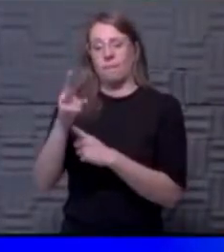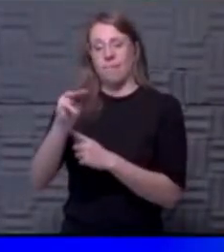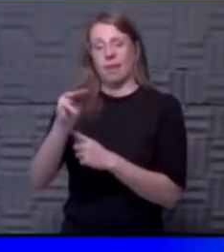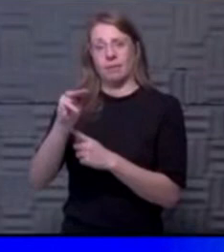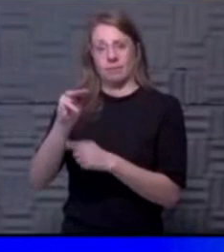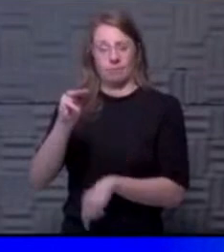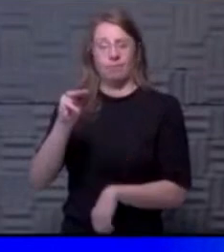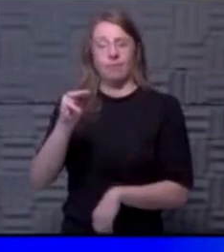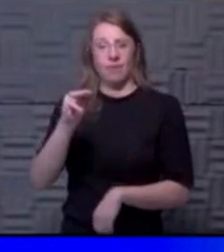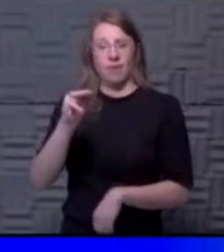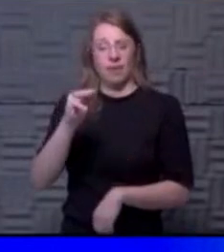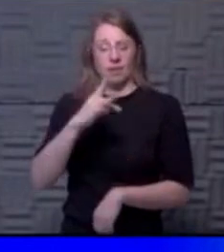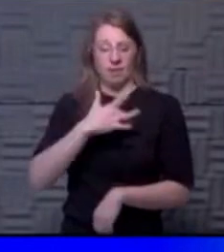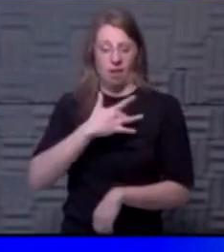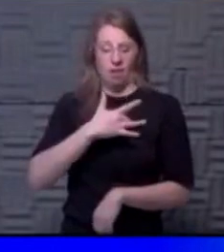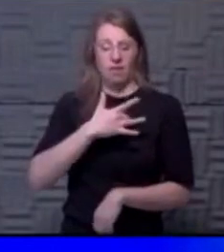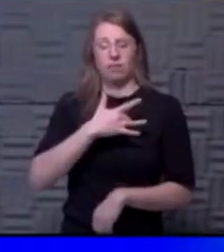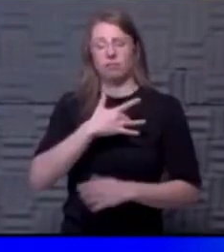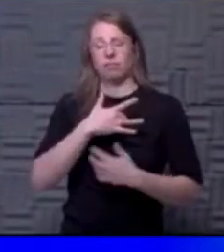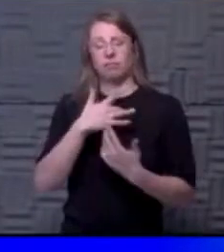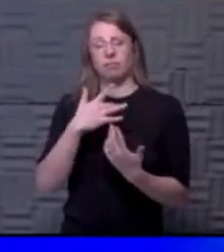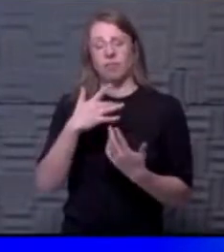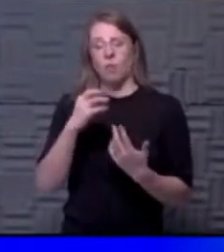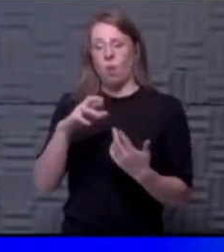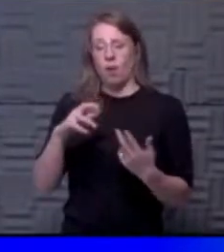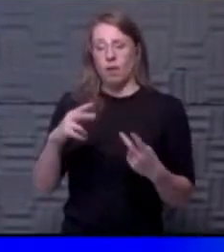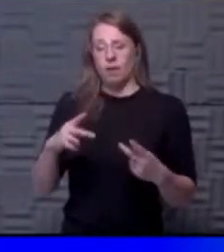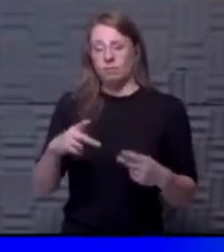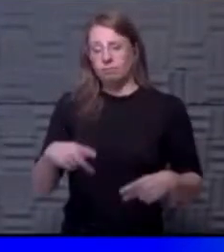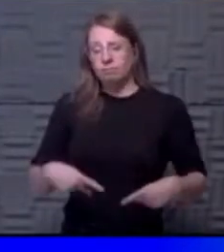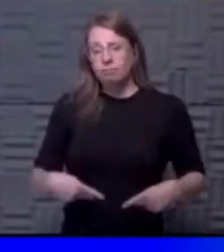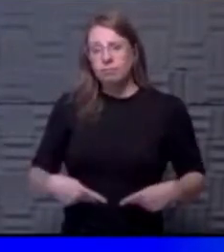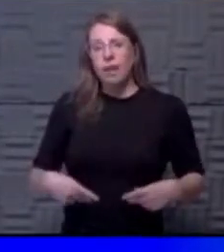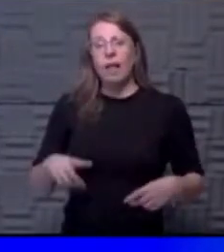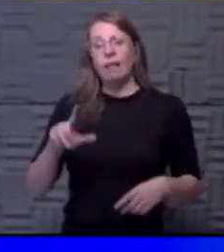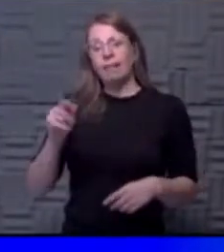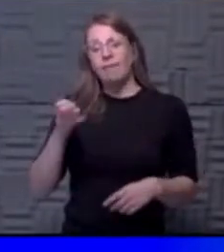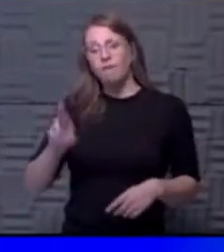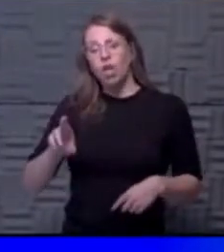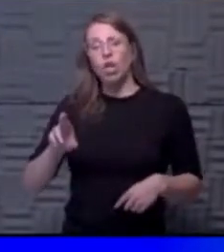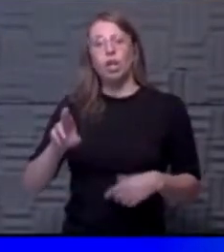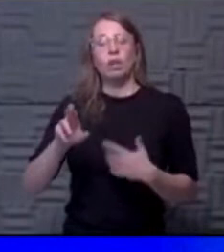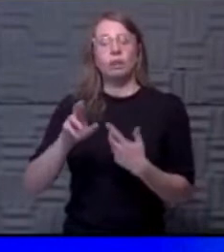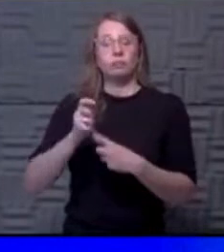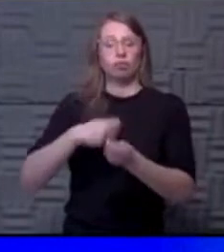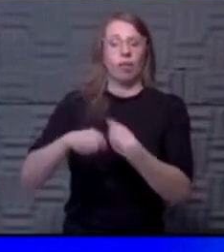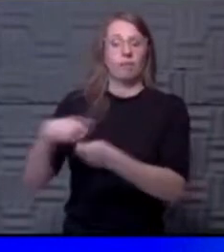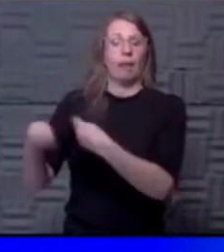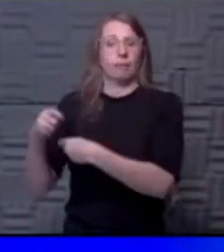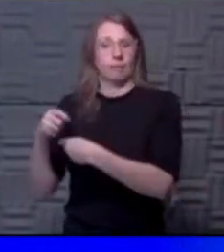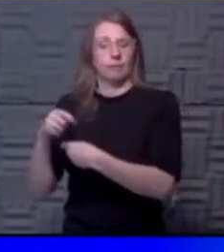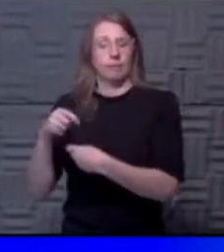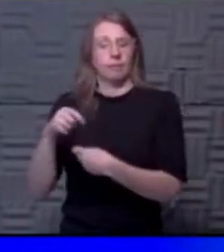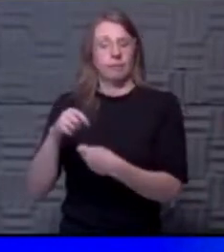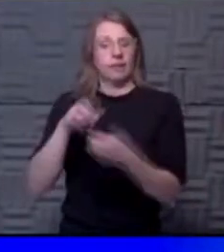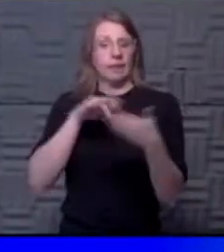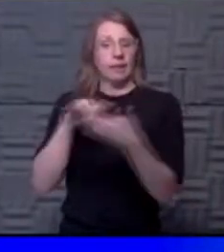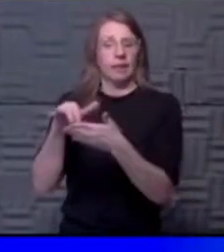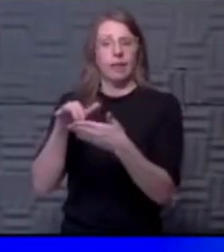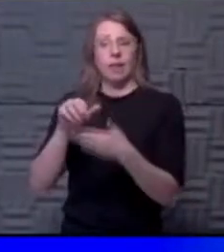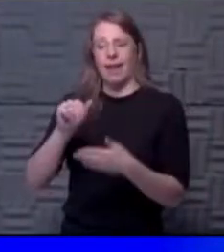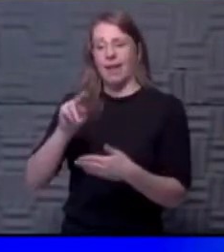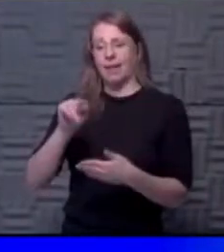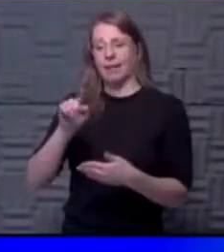organ transplants, so heart, kidney, liver, pancreas, those types of things, and their mounting of